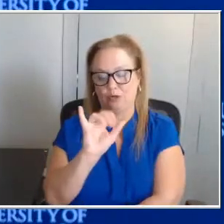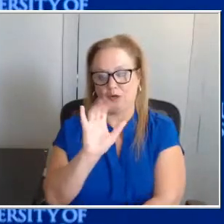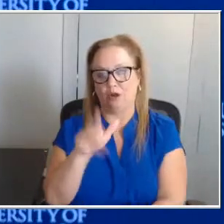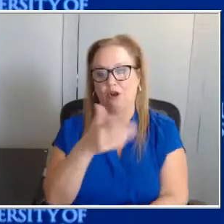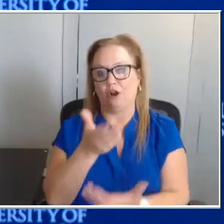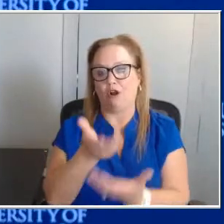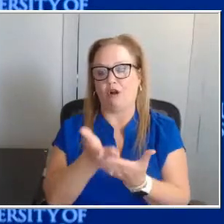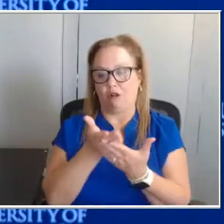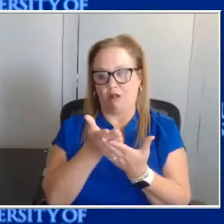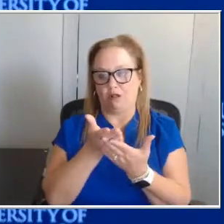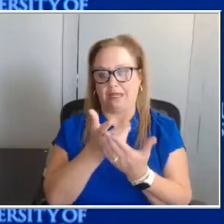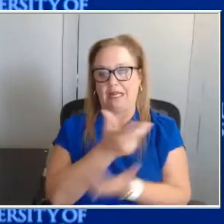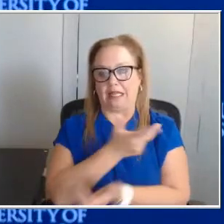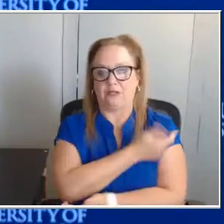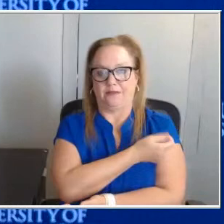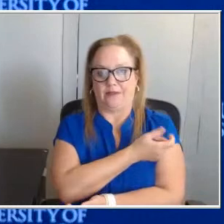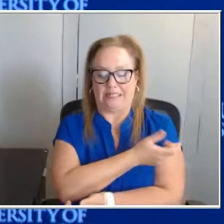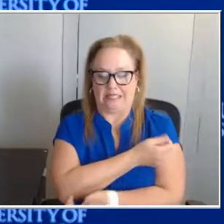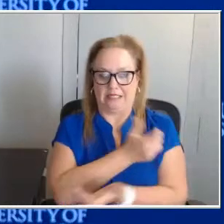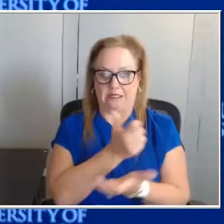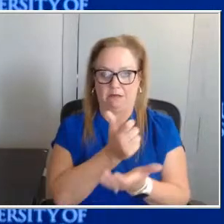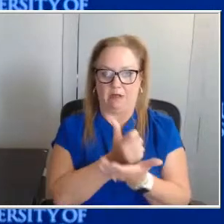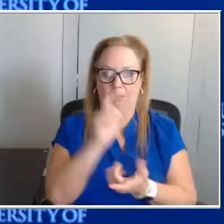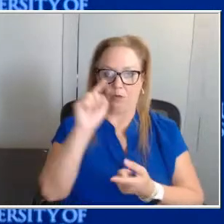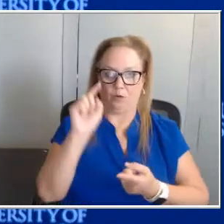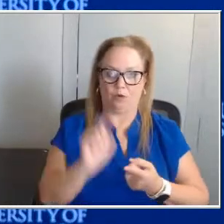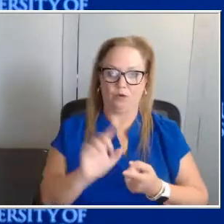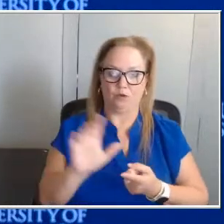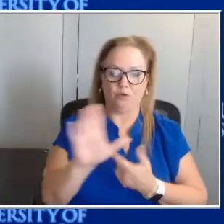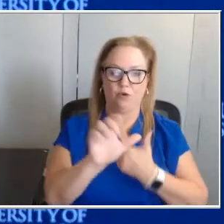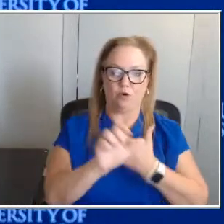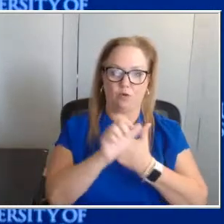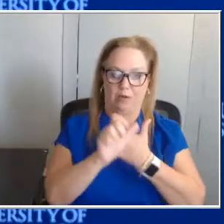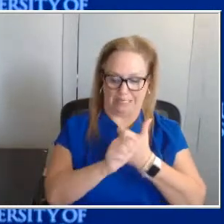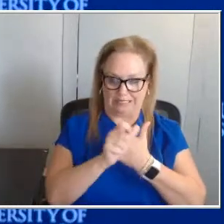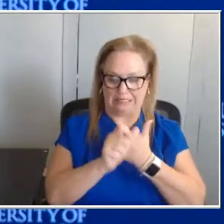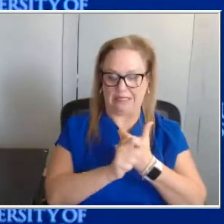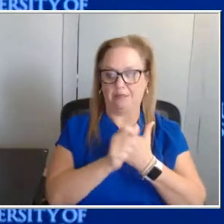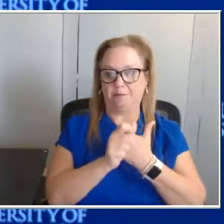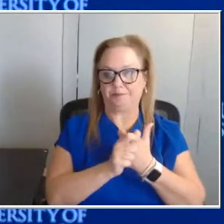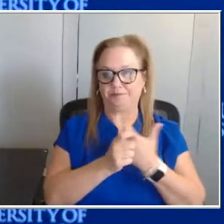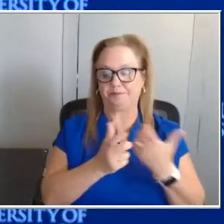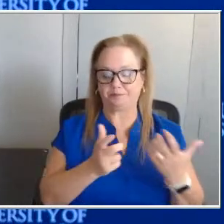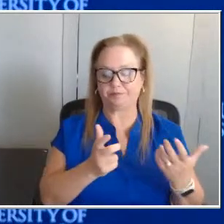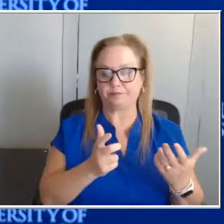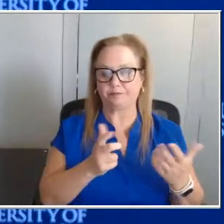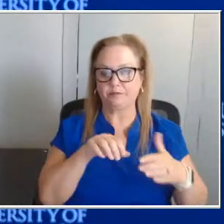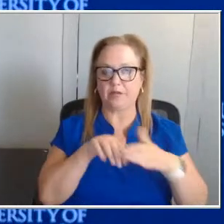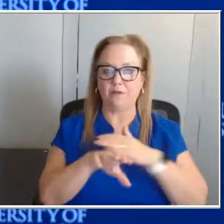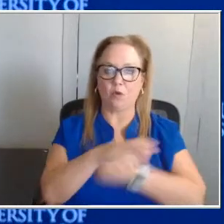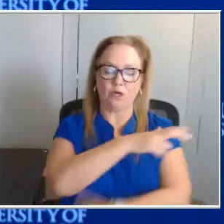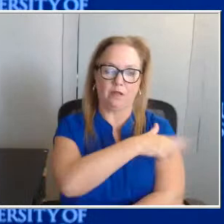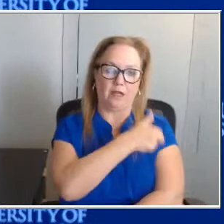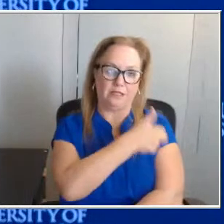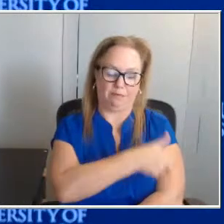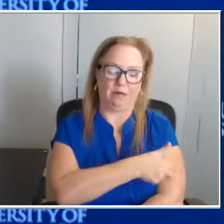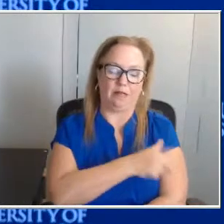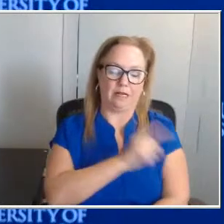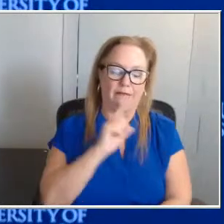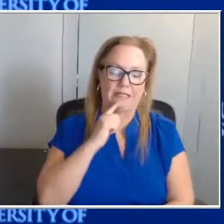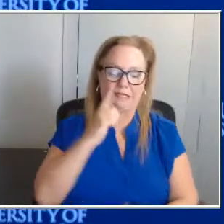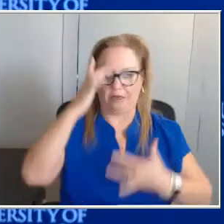getting those vaccinations will help reduce your risk or a loved one's risk of going to the hospital and having severe disease.